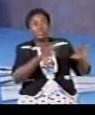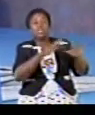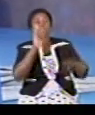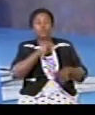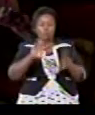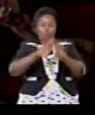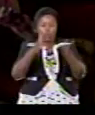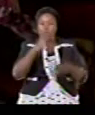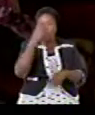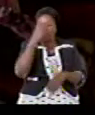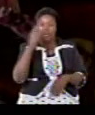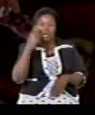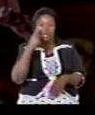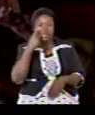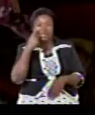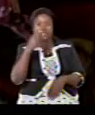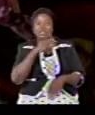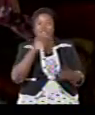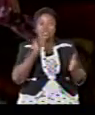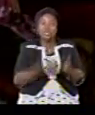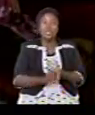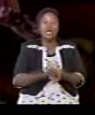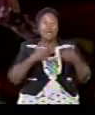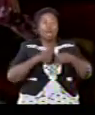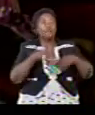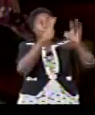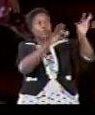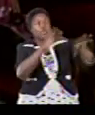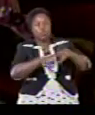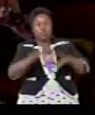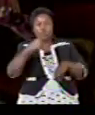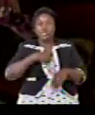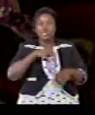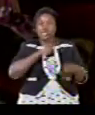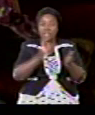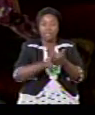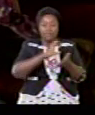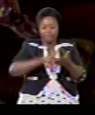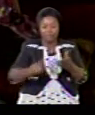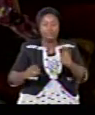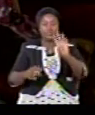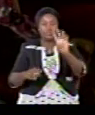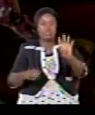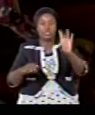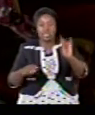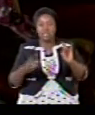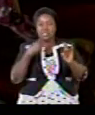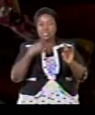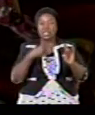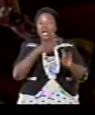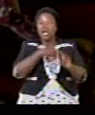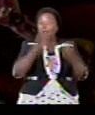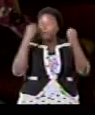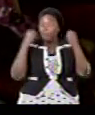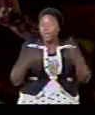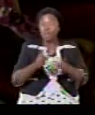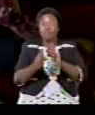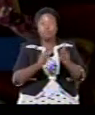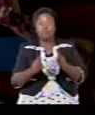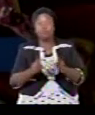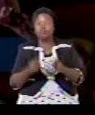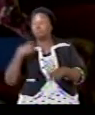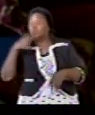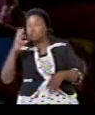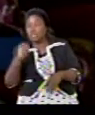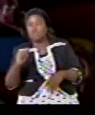blind eyes. Have mercy on me. In verse 48, it says, and many charged him